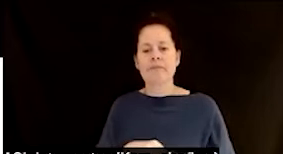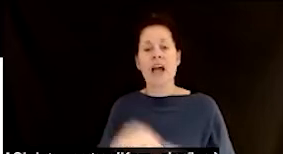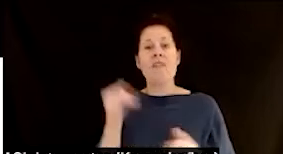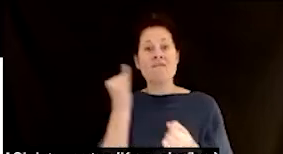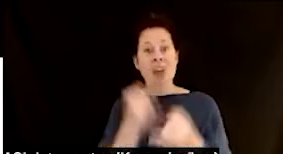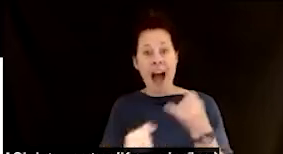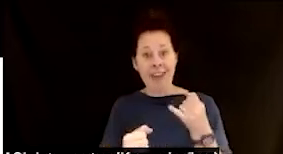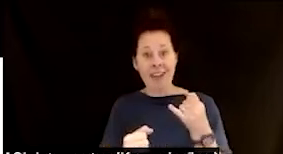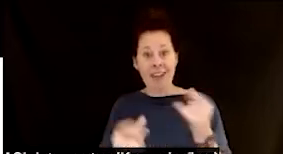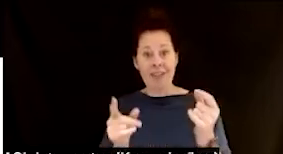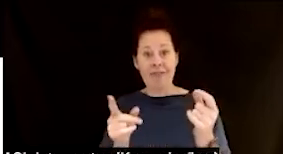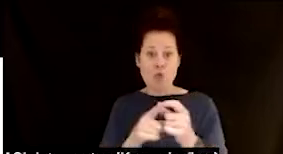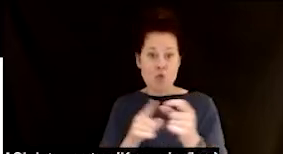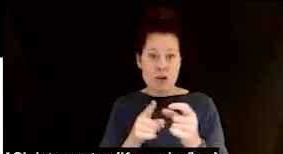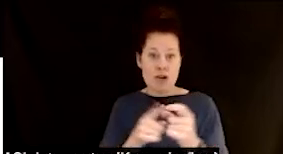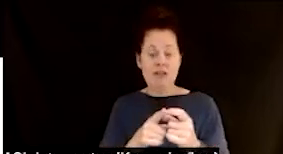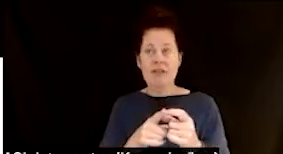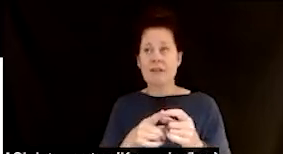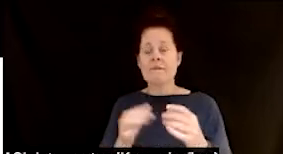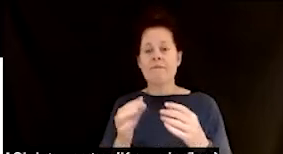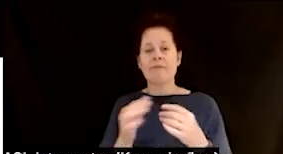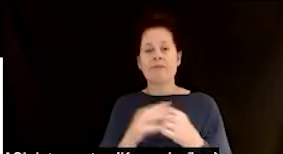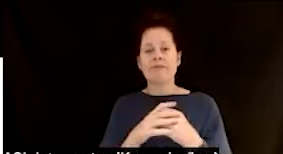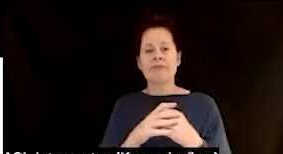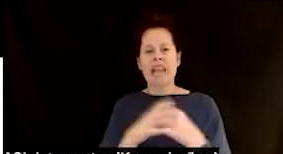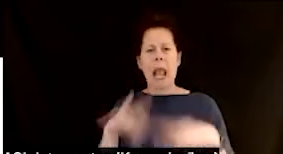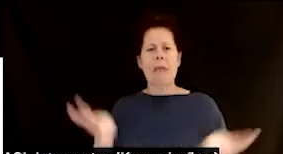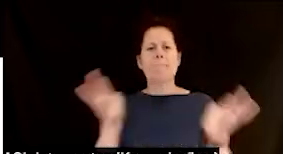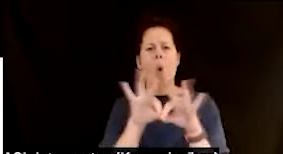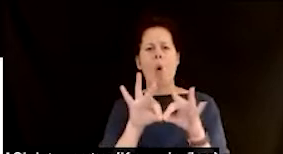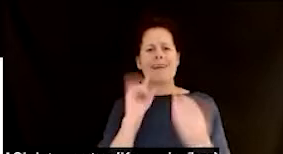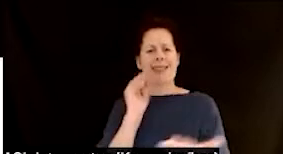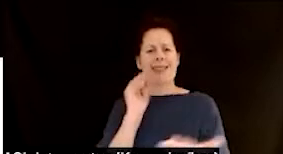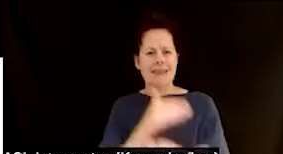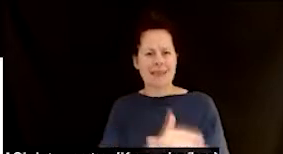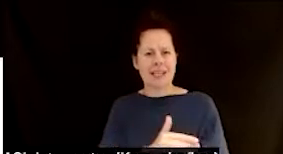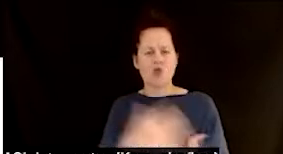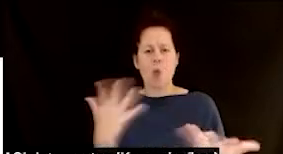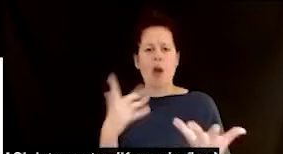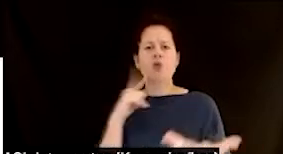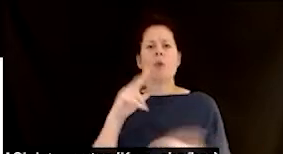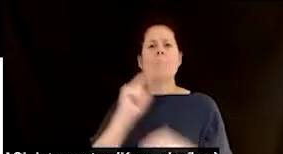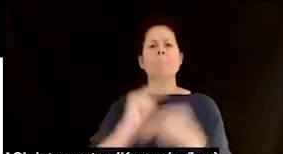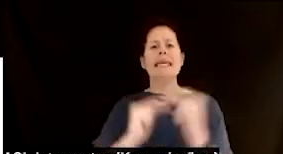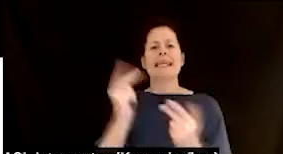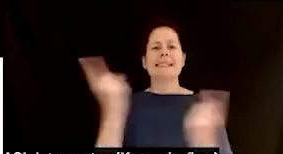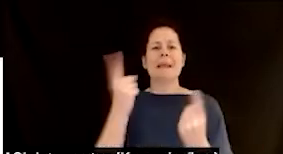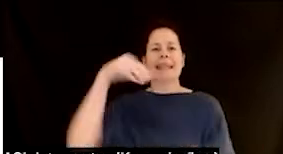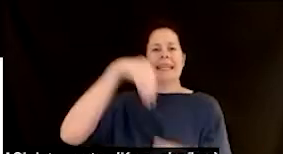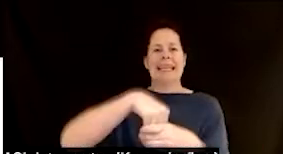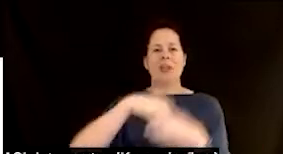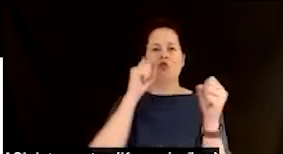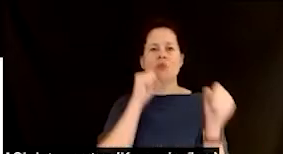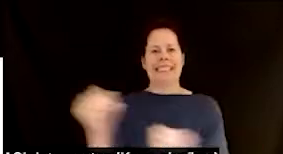say the biggest key takeaway is building something within your strategic plan. So at Woodland Park Zoo,